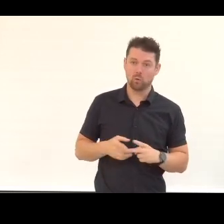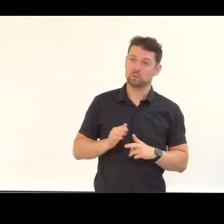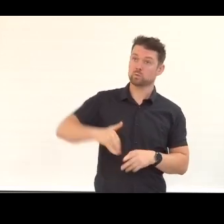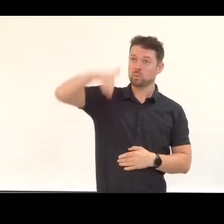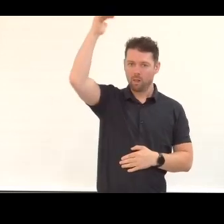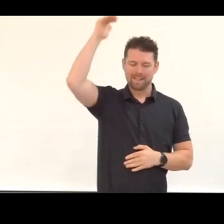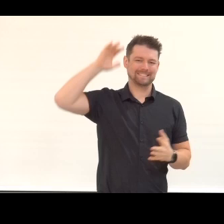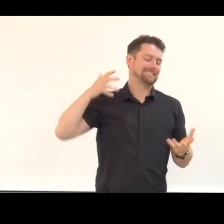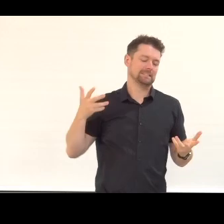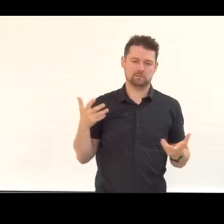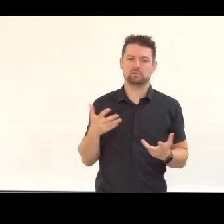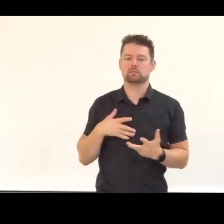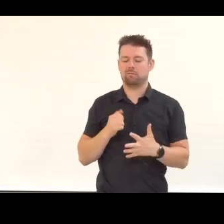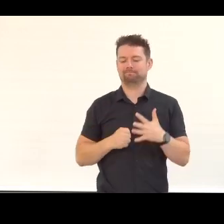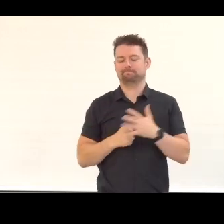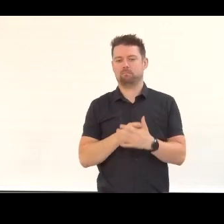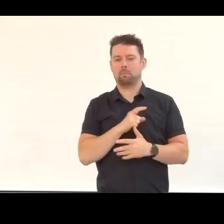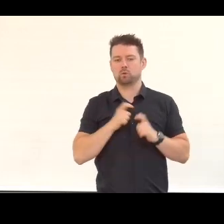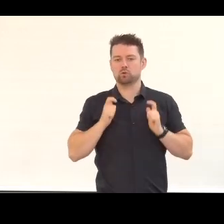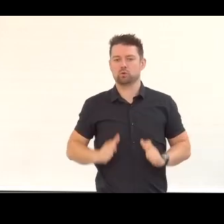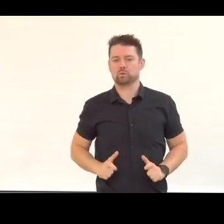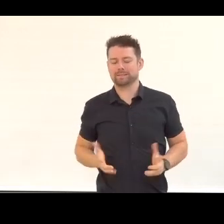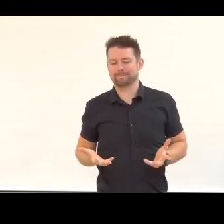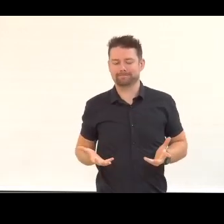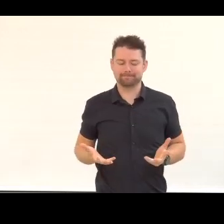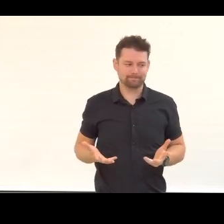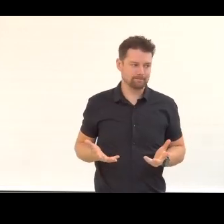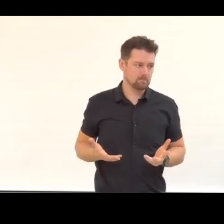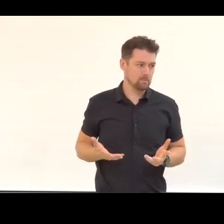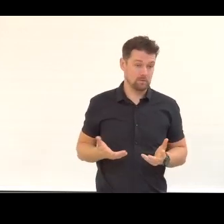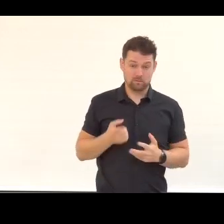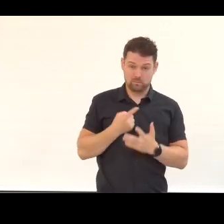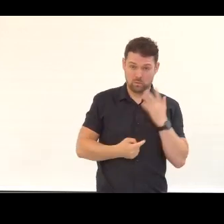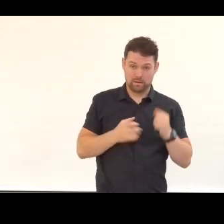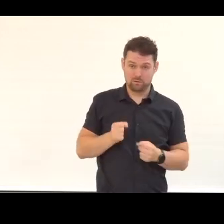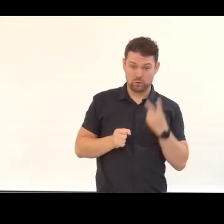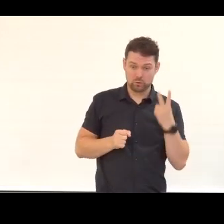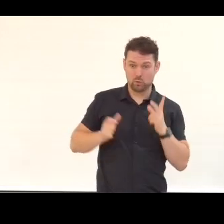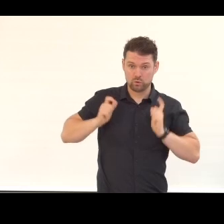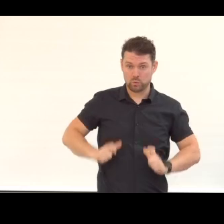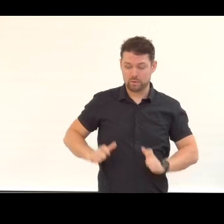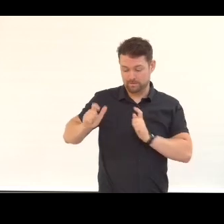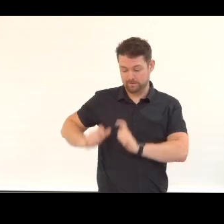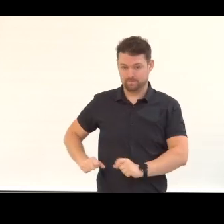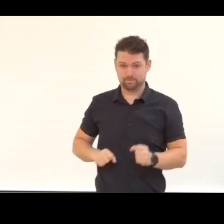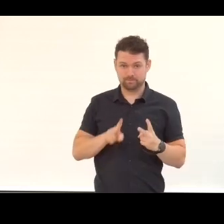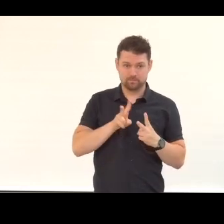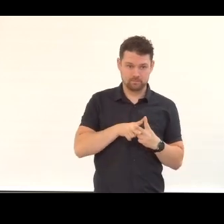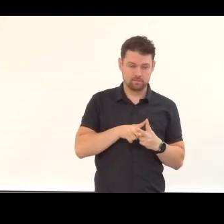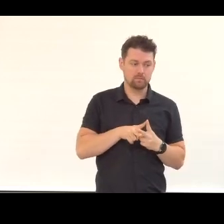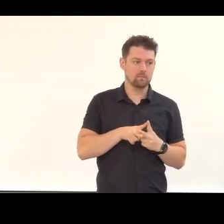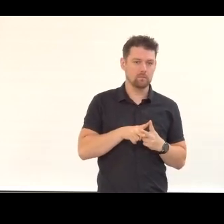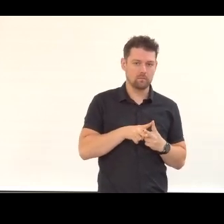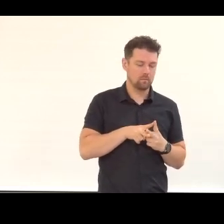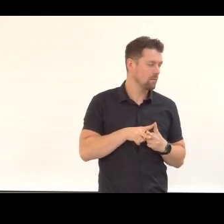these are all limitations that we have at the moment, because we have only 2 spacesuit simulators, AUDA X-ray and AUDA